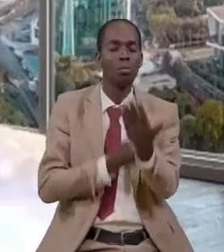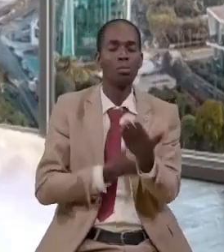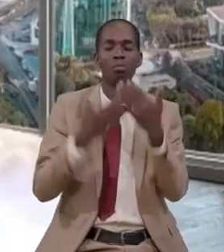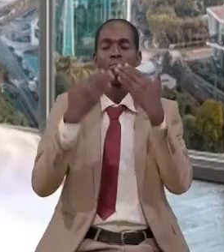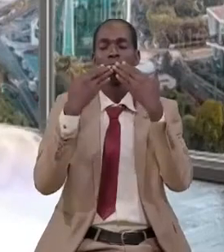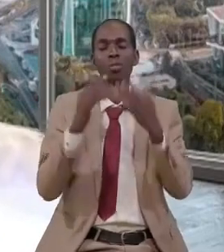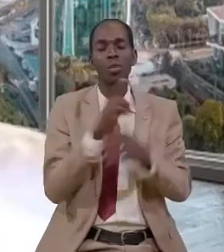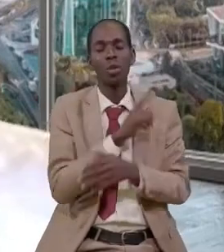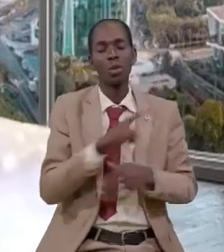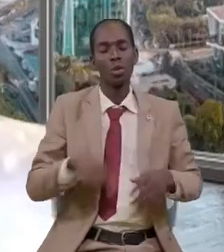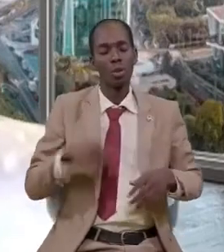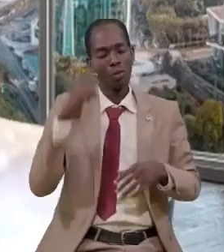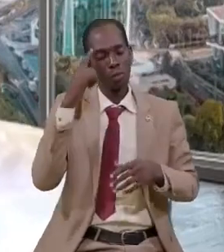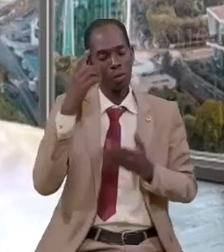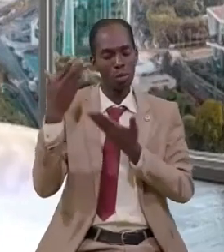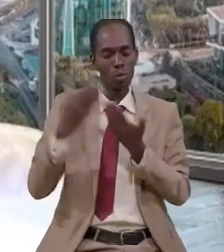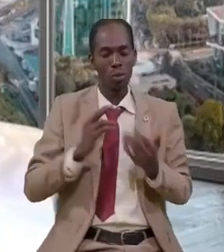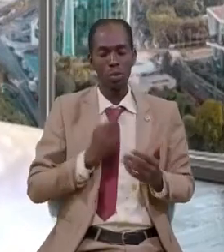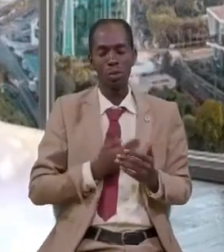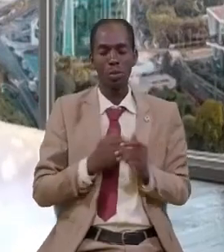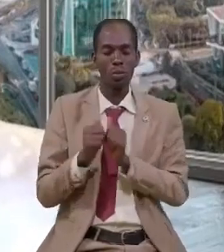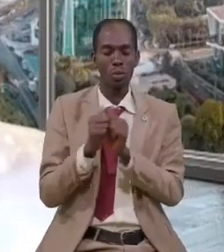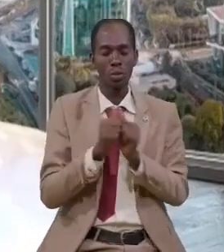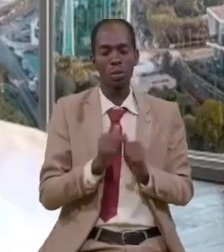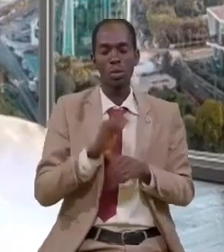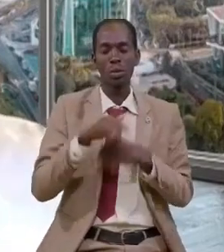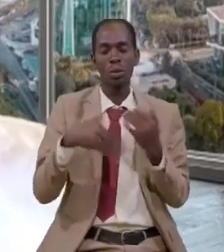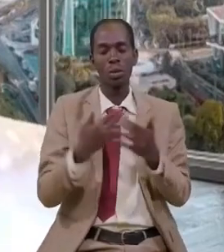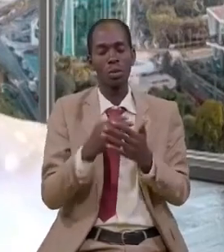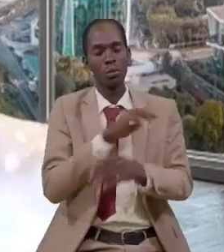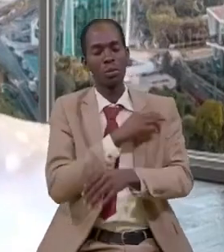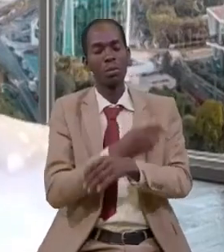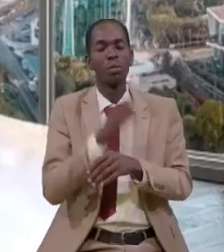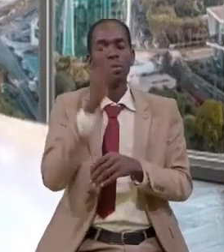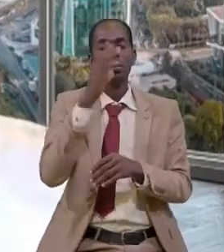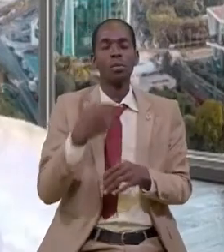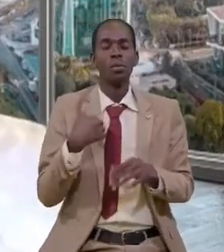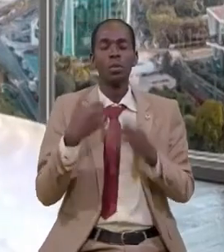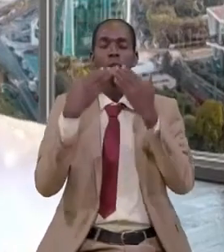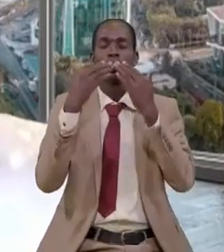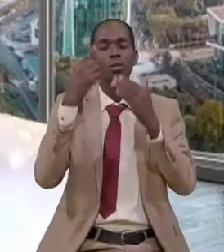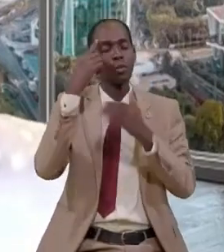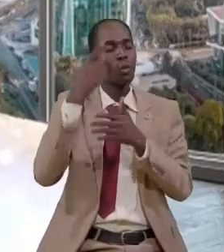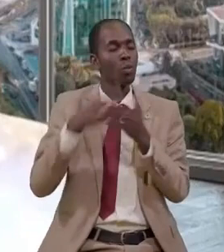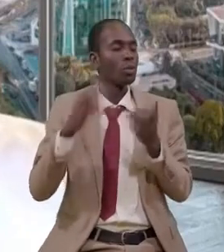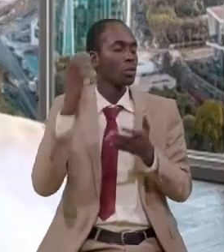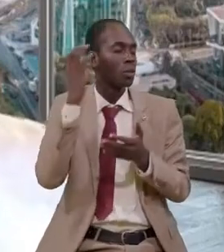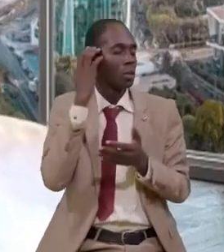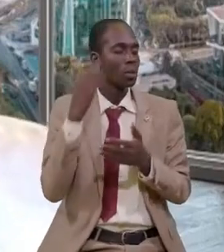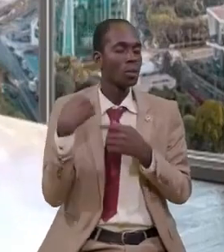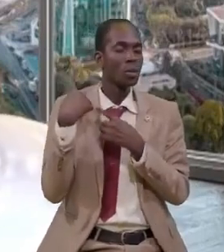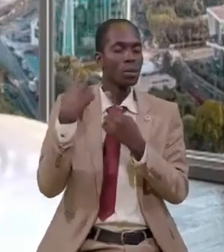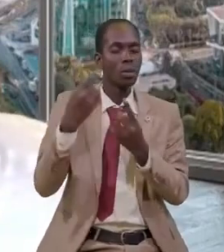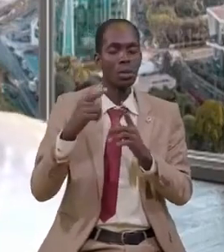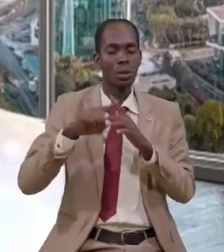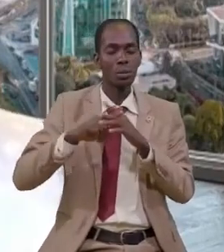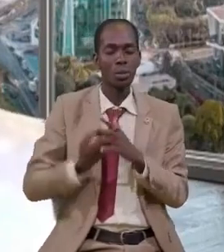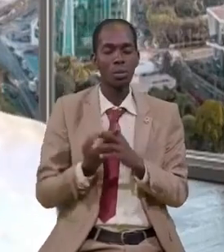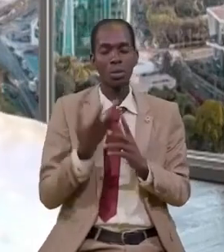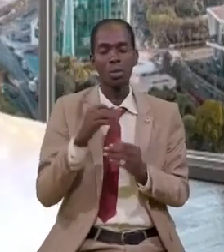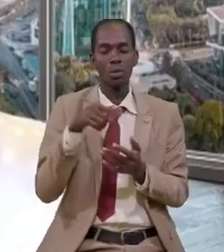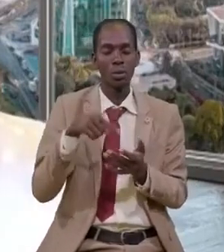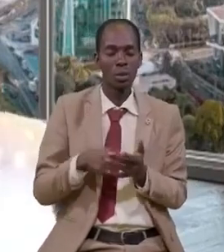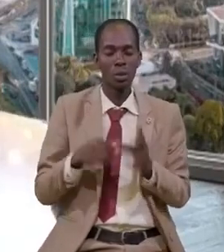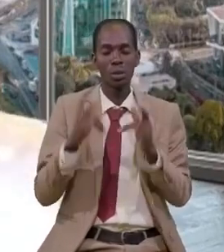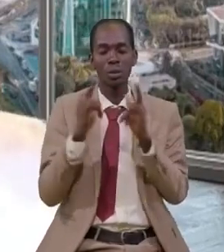us together. Almighty God, we thank you for all that we've been hearing since the beginning of the Easter retreat. And even